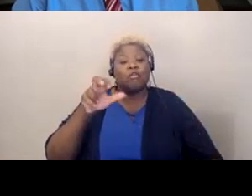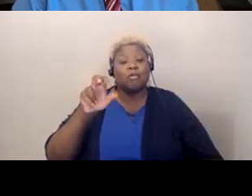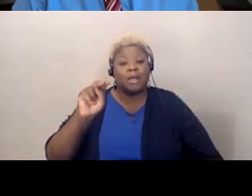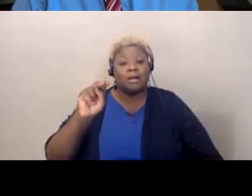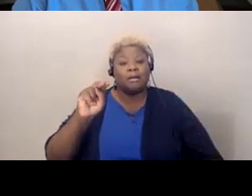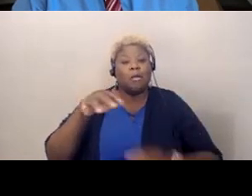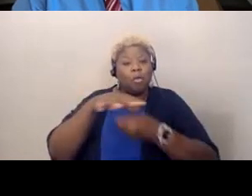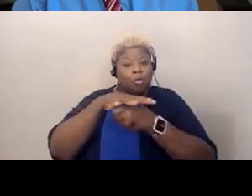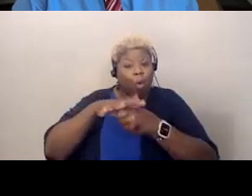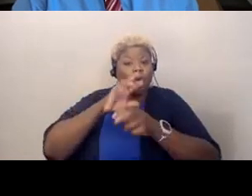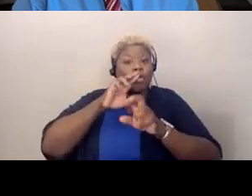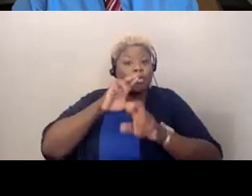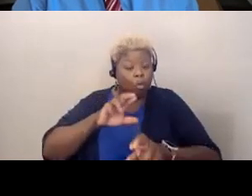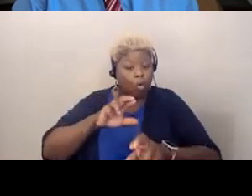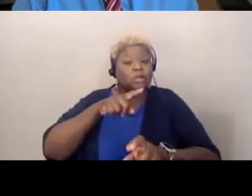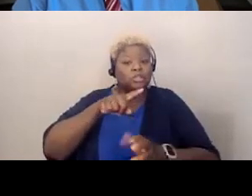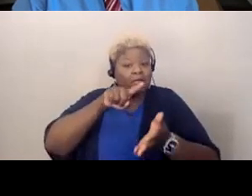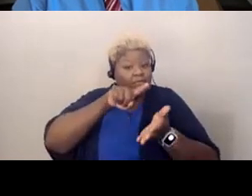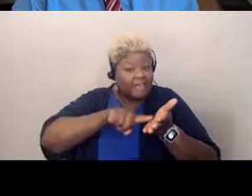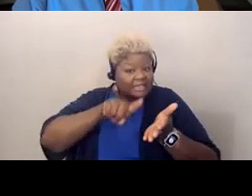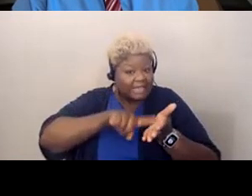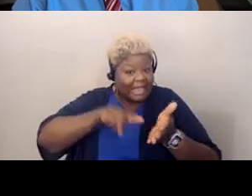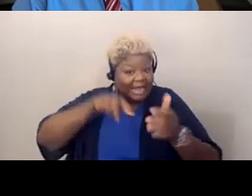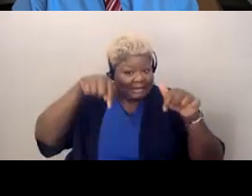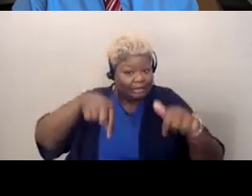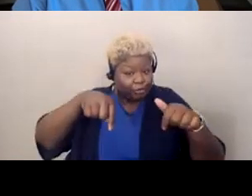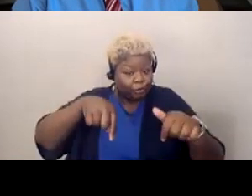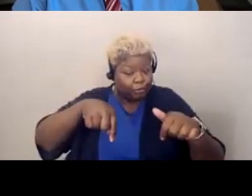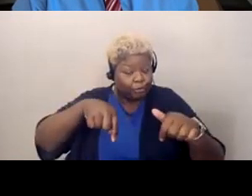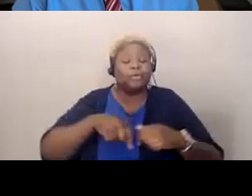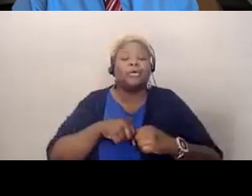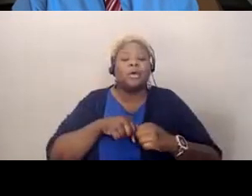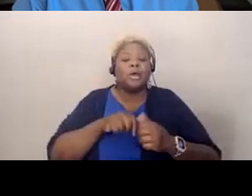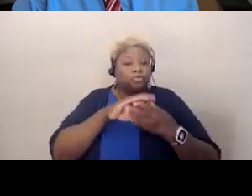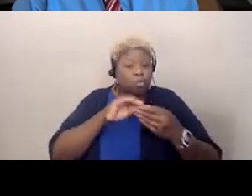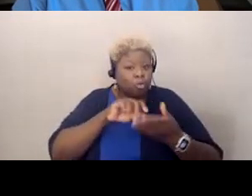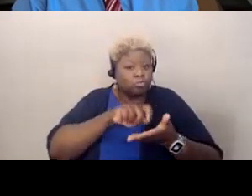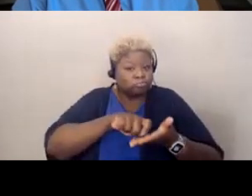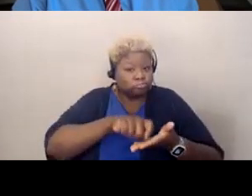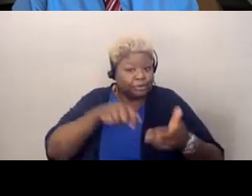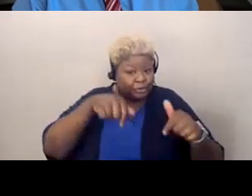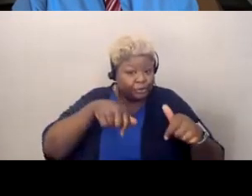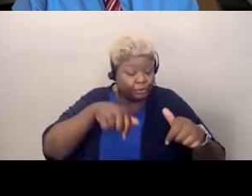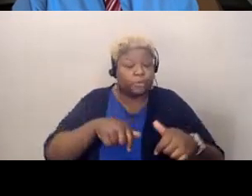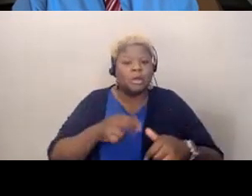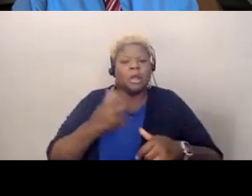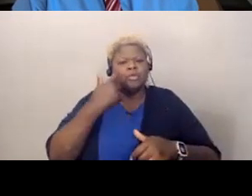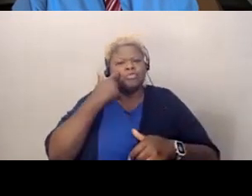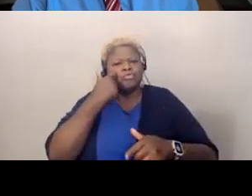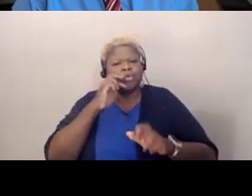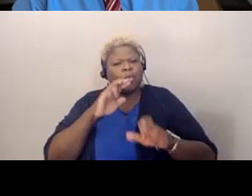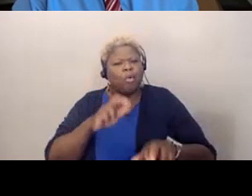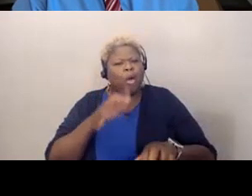has done a lot of investigative journaling here, journalism, and as well as there have been reports recently, Cynthia, I don't know if it